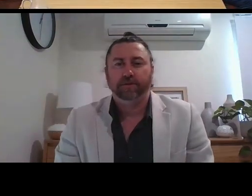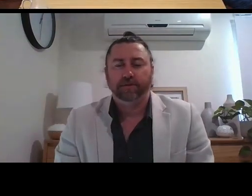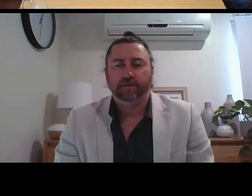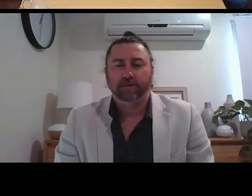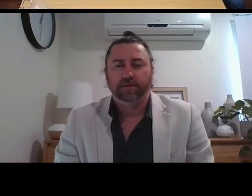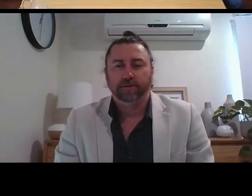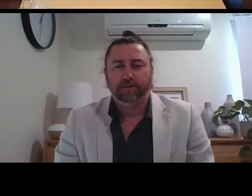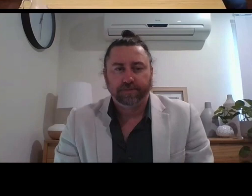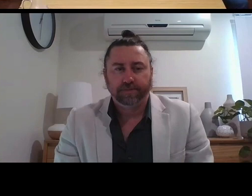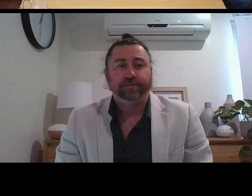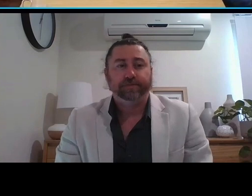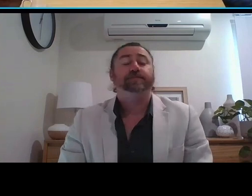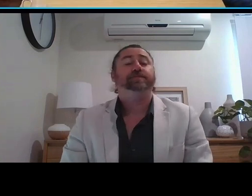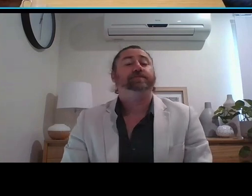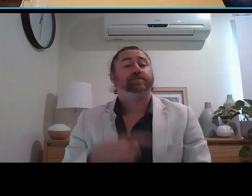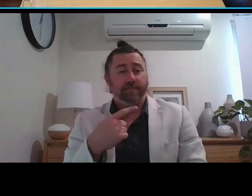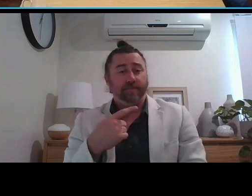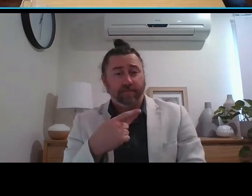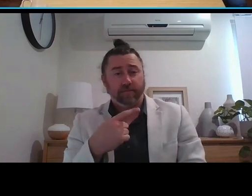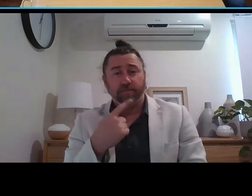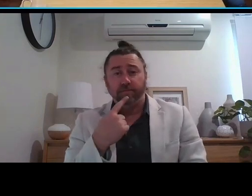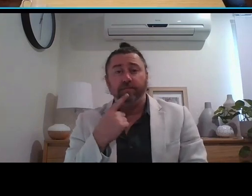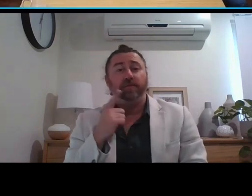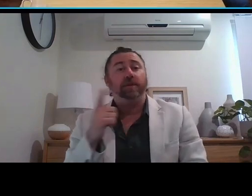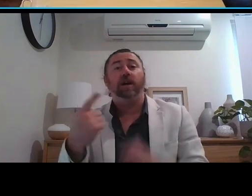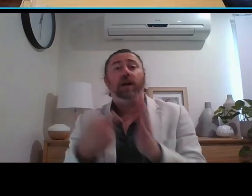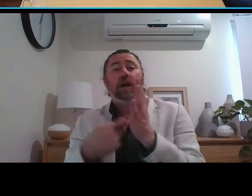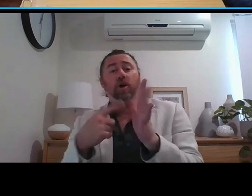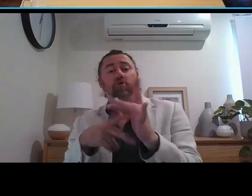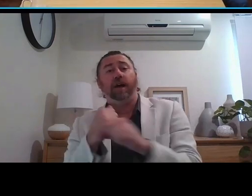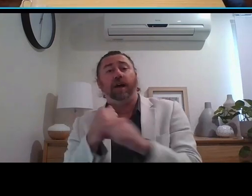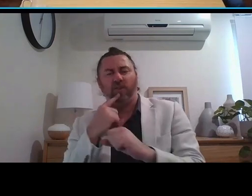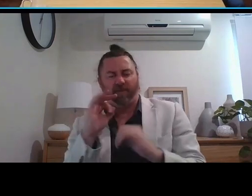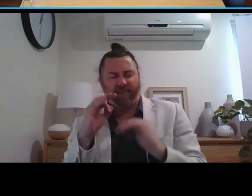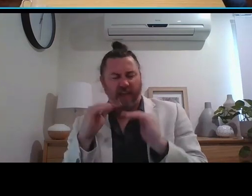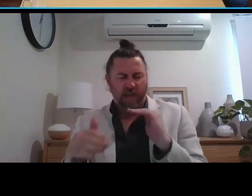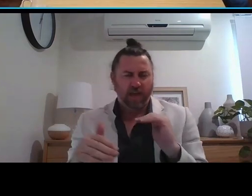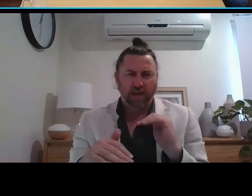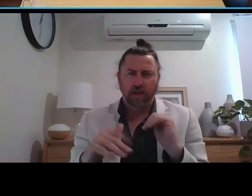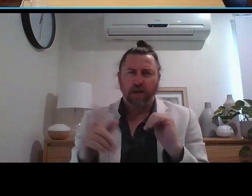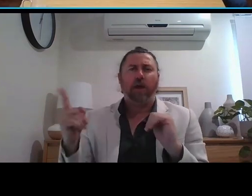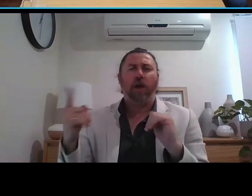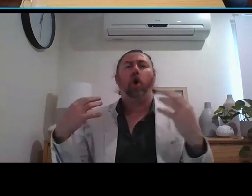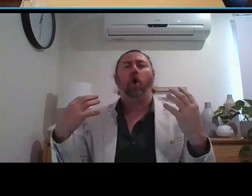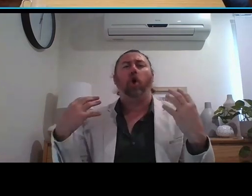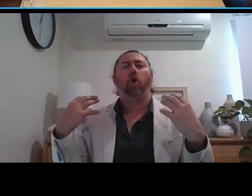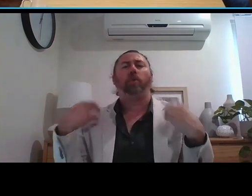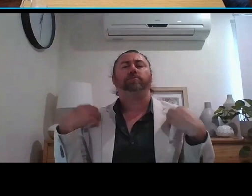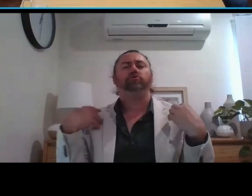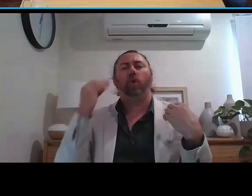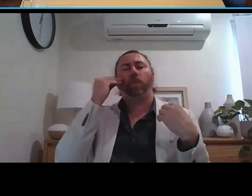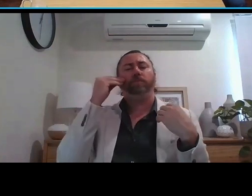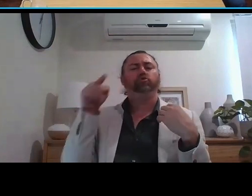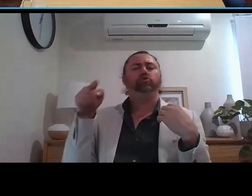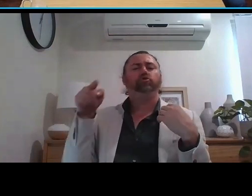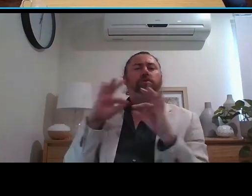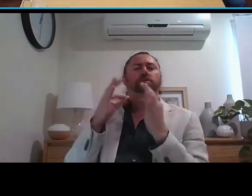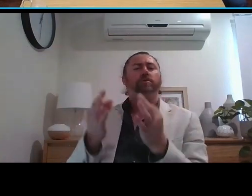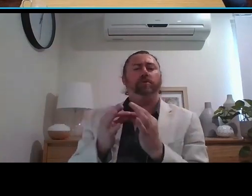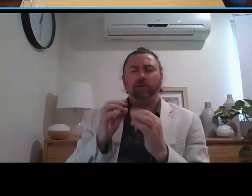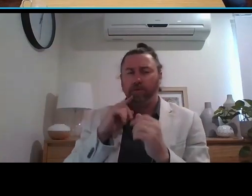Another one that we have had is that service compliance ratings are not fair, as the Commission's regulatory processes don't